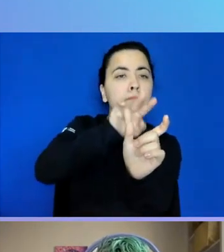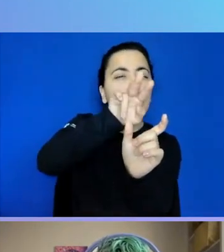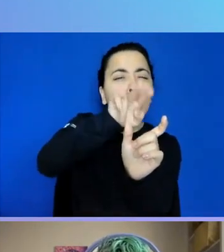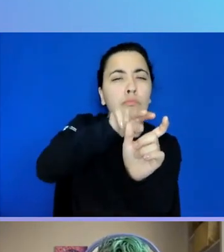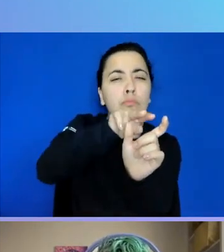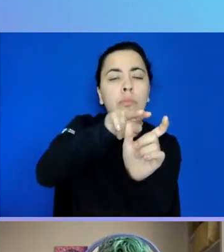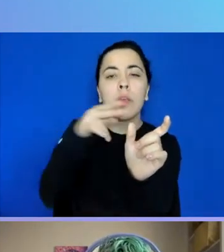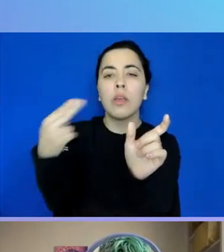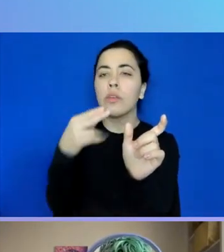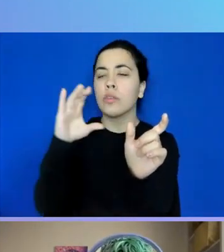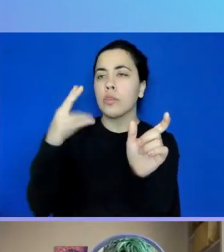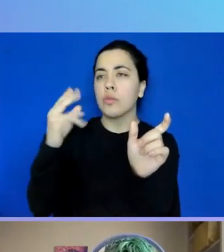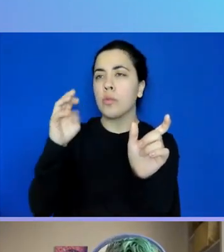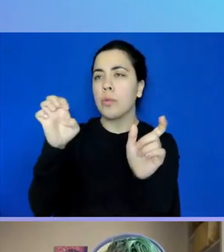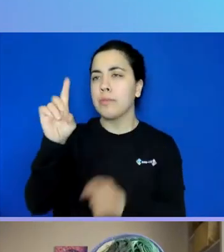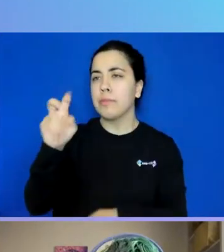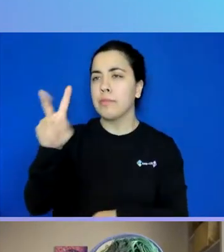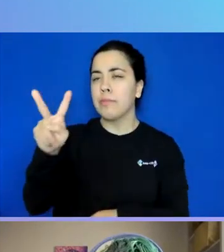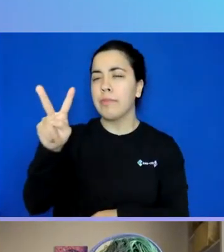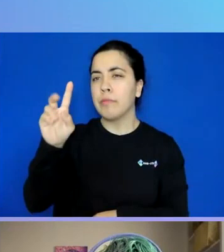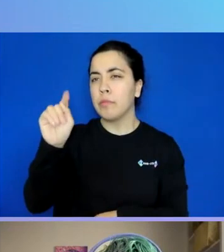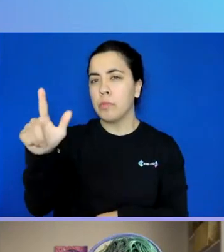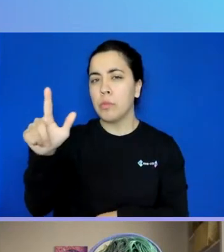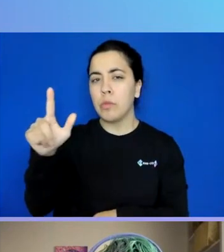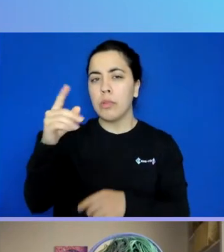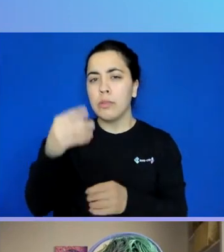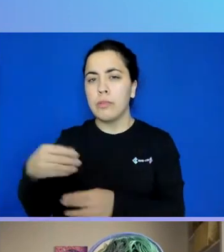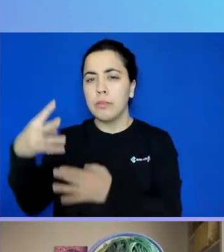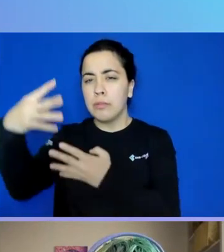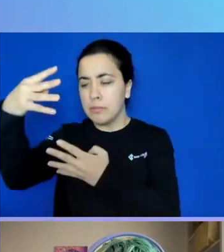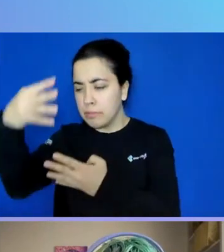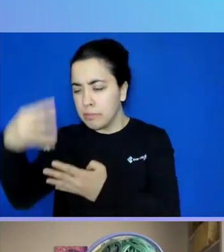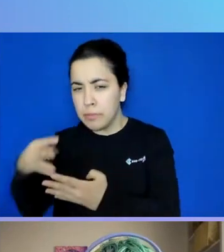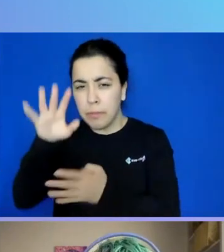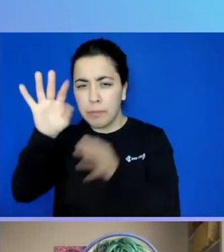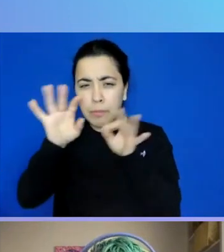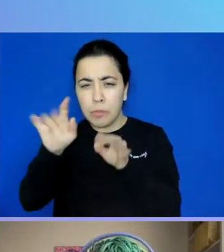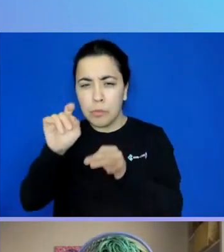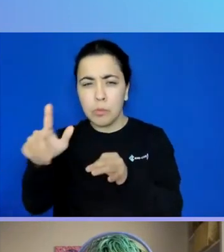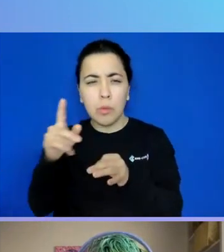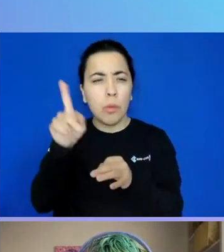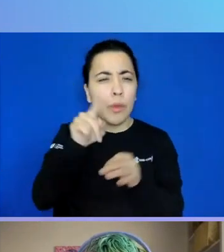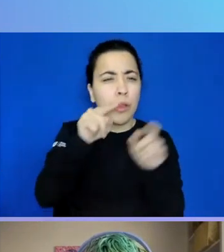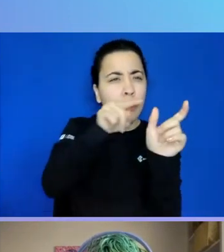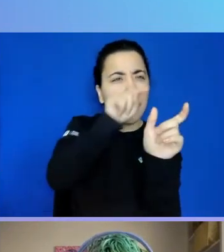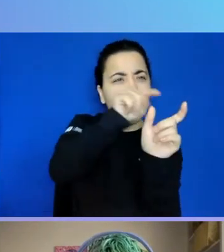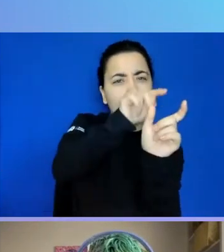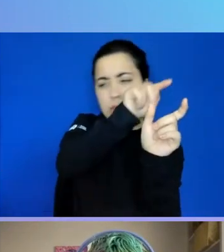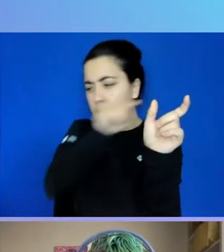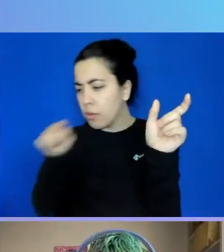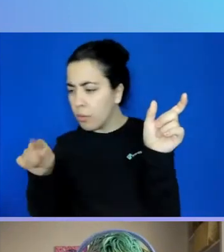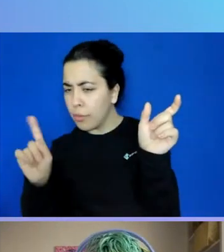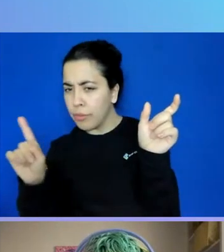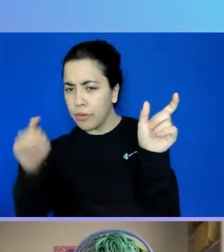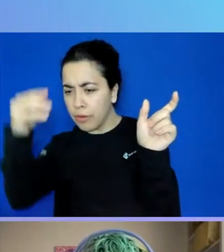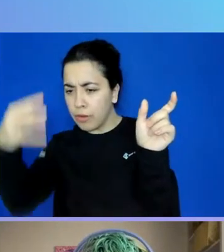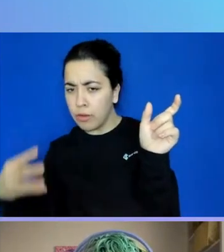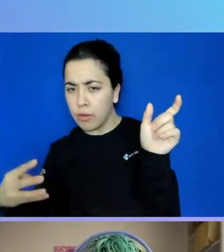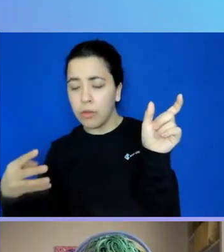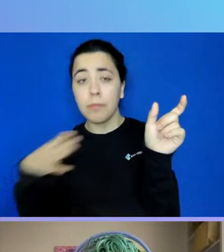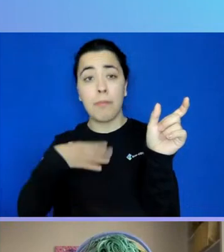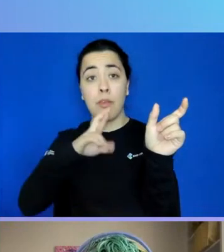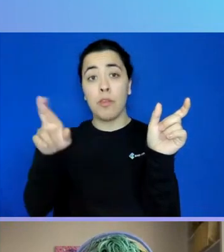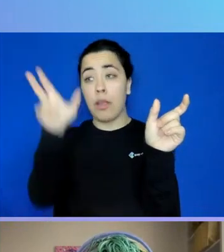picker tool to find what element the button is in the DOM. I have Chrome DevTools open to the right of my